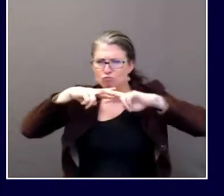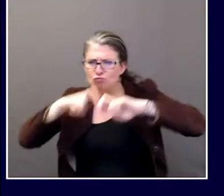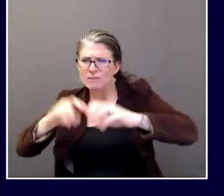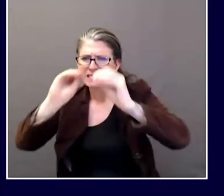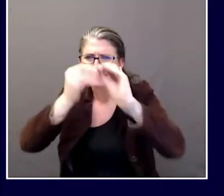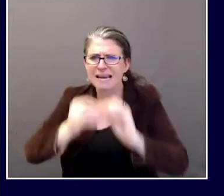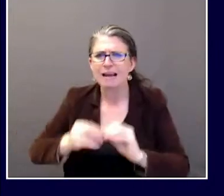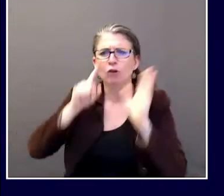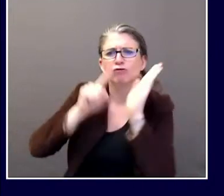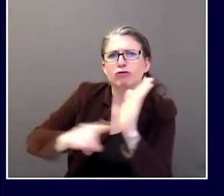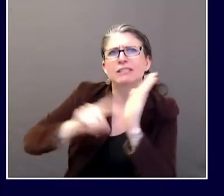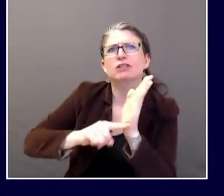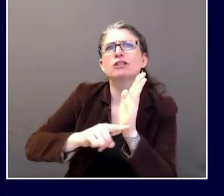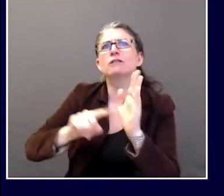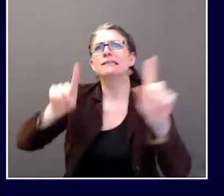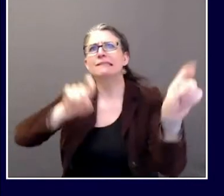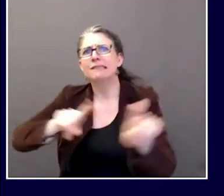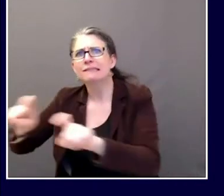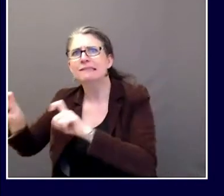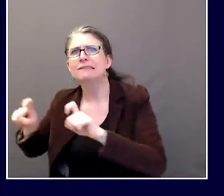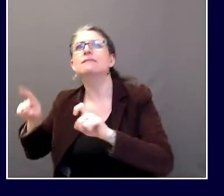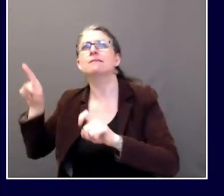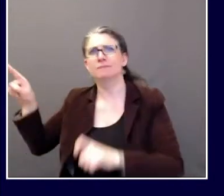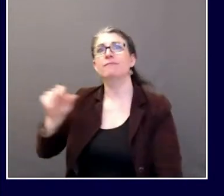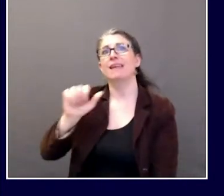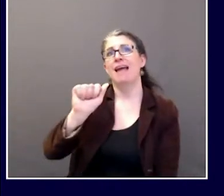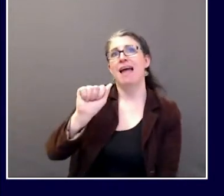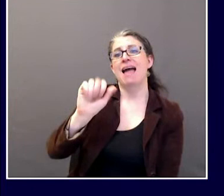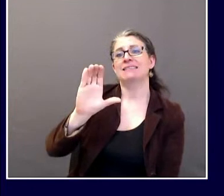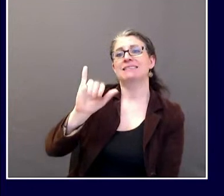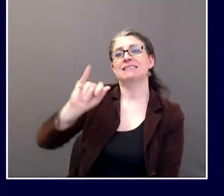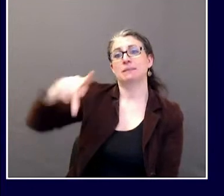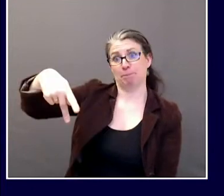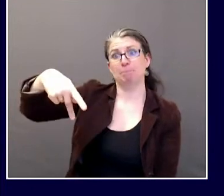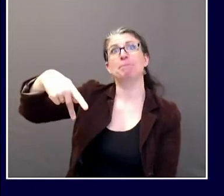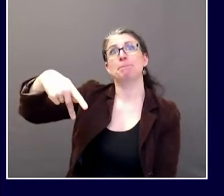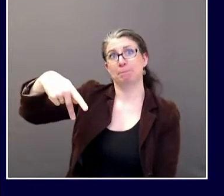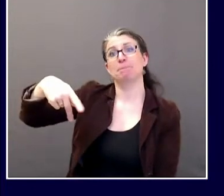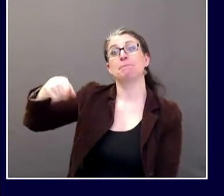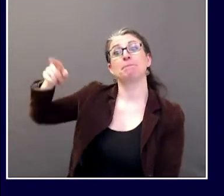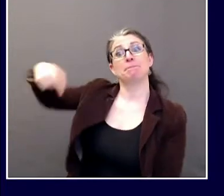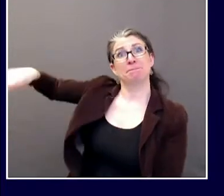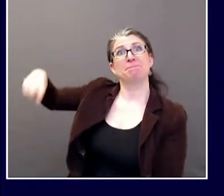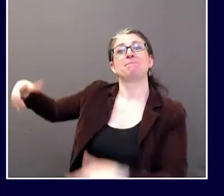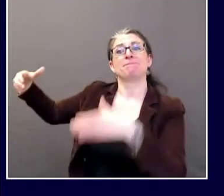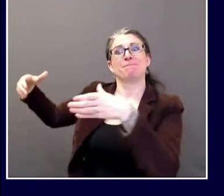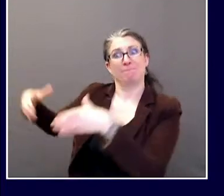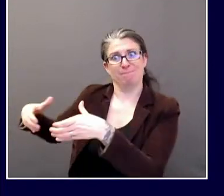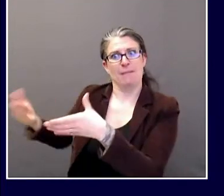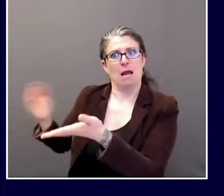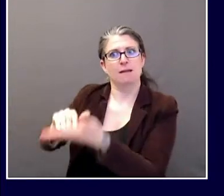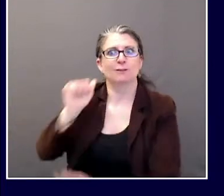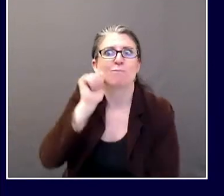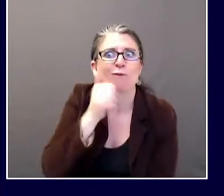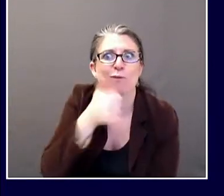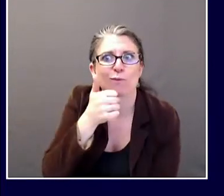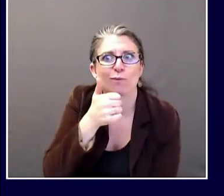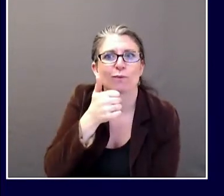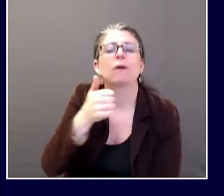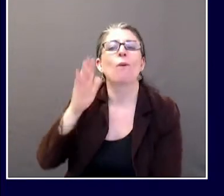ASIP, called for an emergency meeting tomorrow. It's a public meeting to discuss, among other things, what we